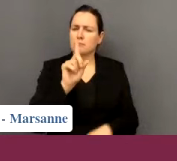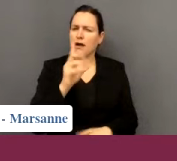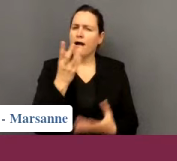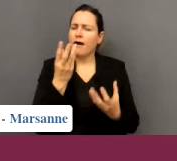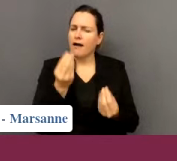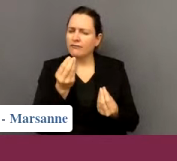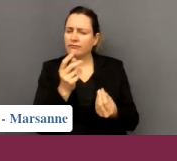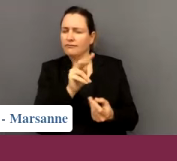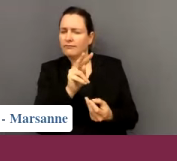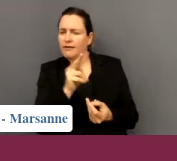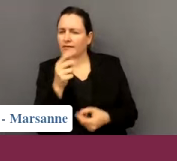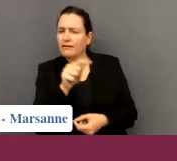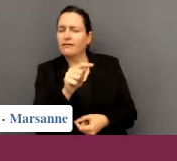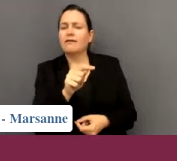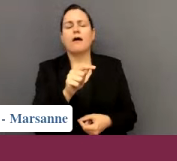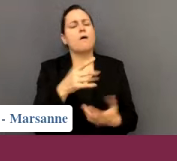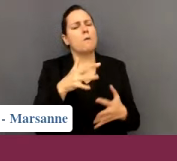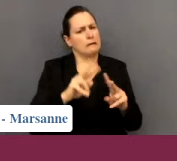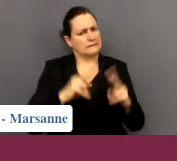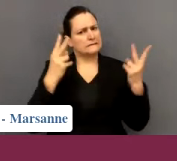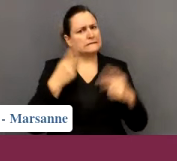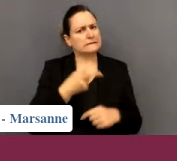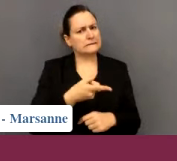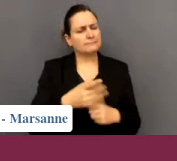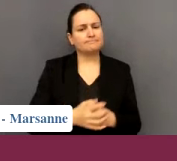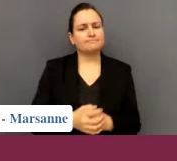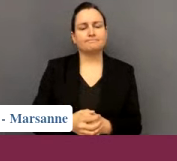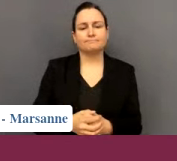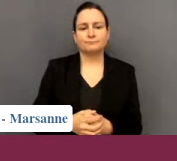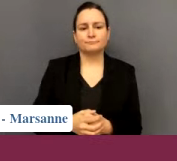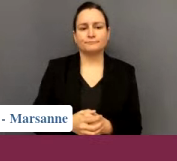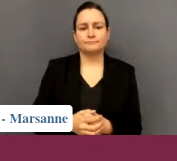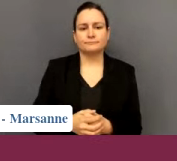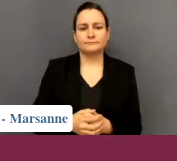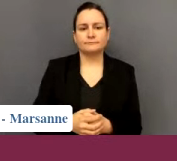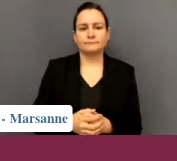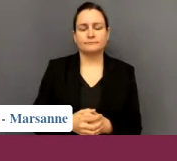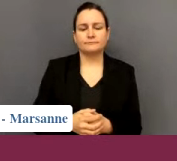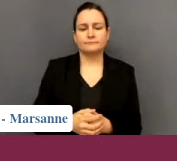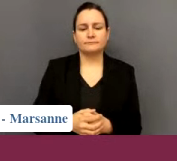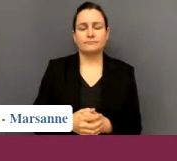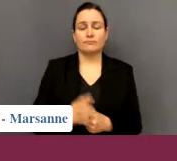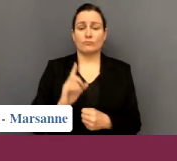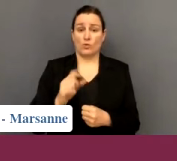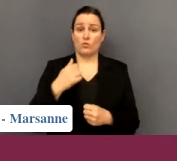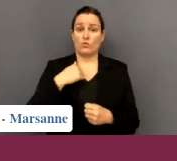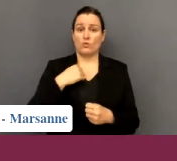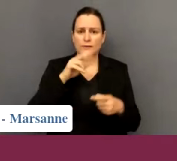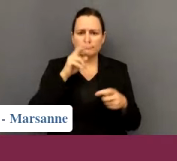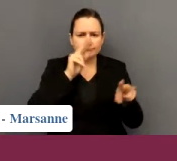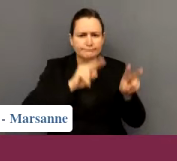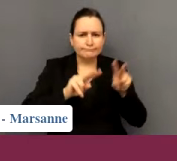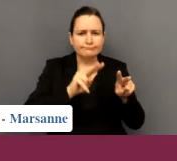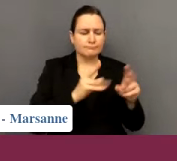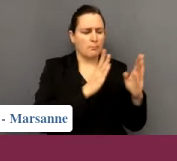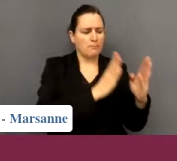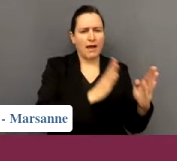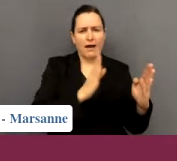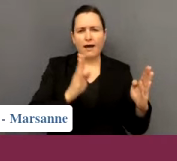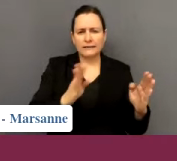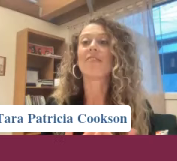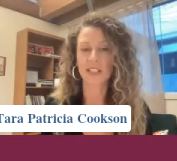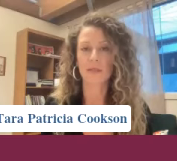to note here is that when we're identifying patterns, we're not actually evaluating the